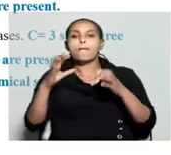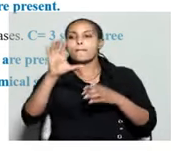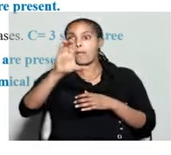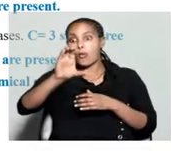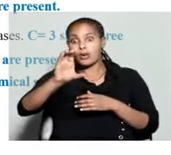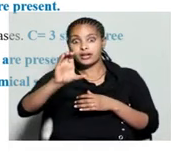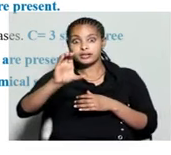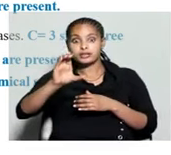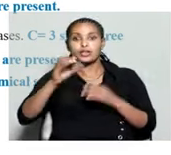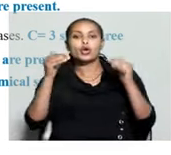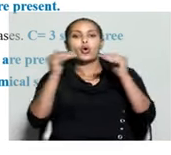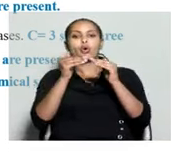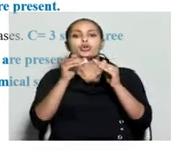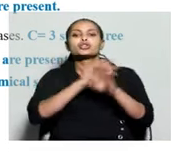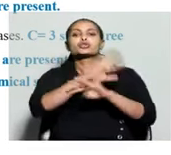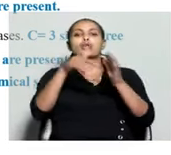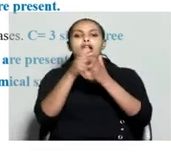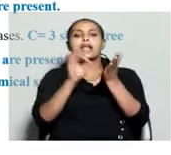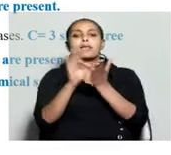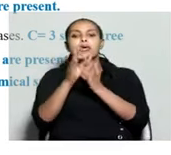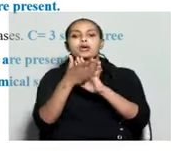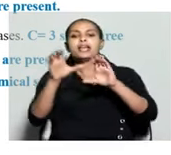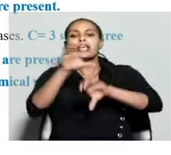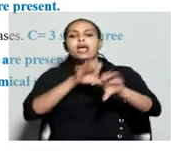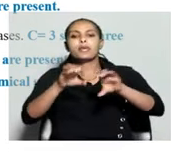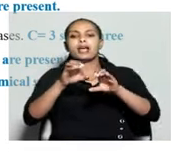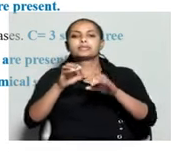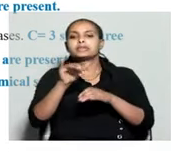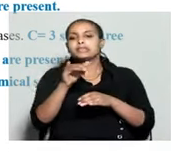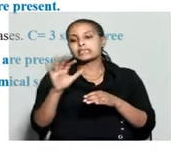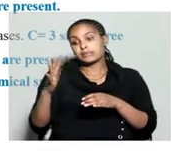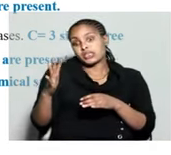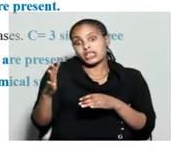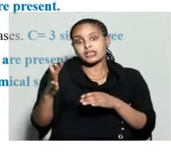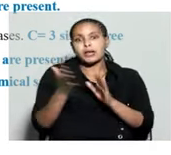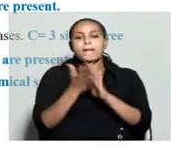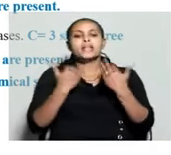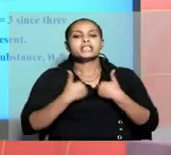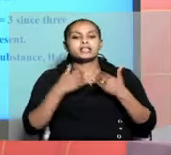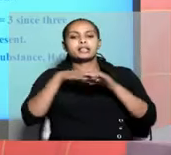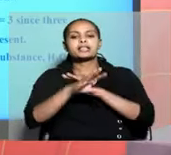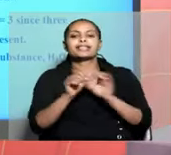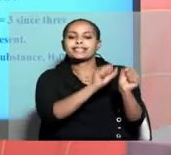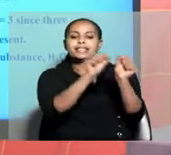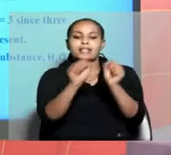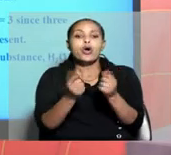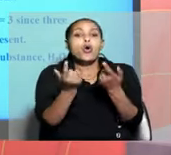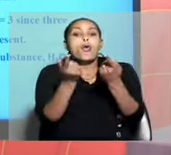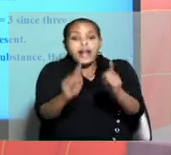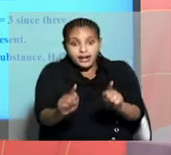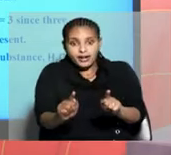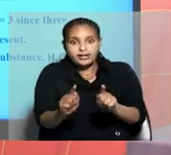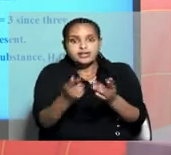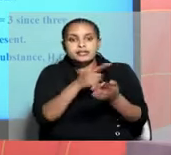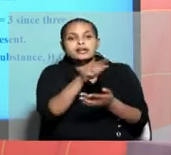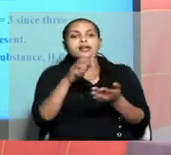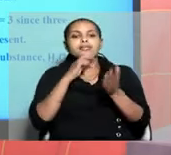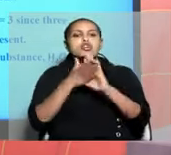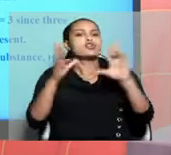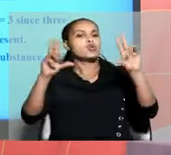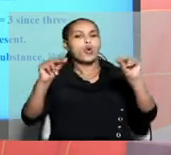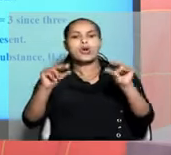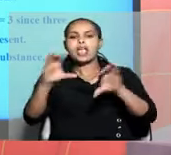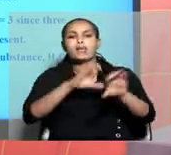components is equal to the total number of chemical species present in the system. When there is